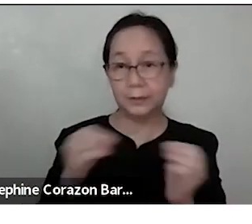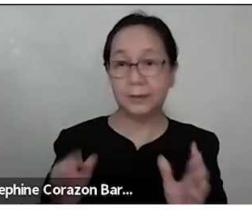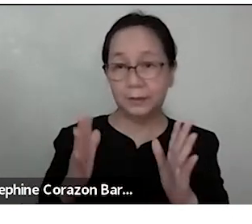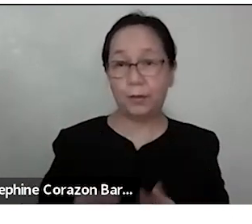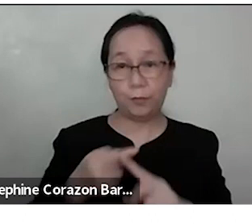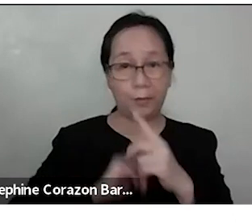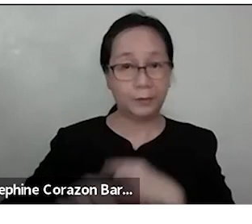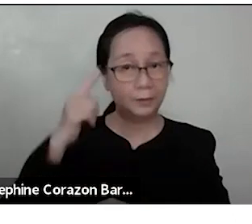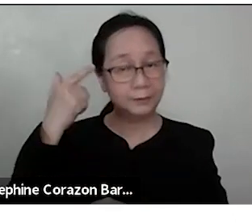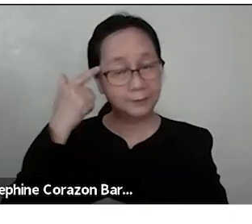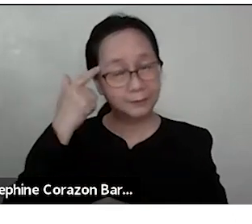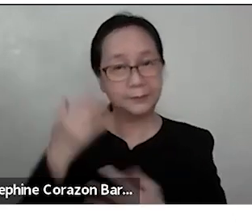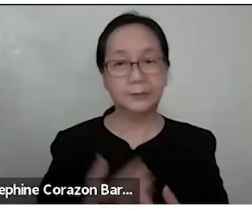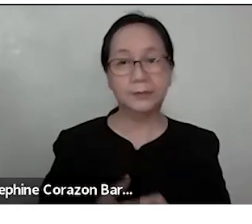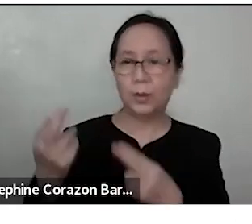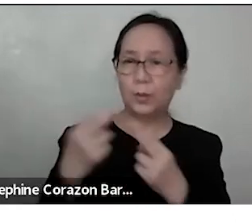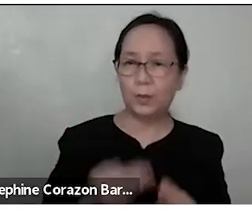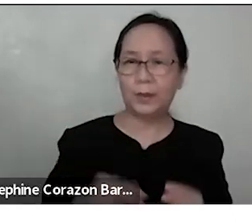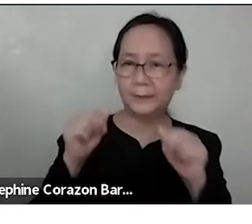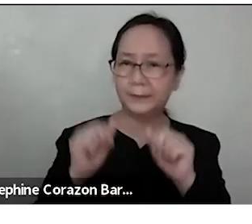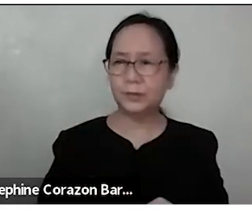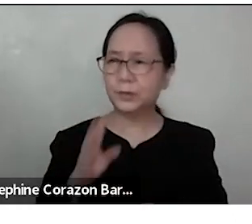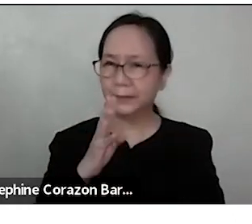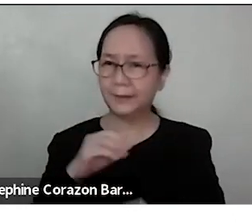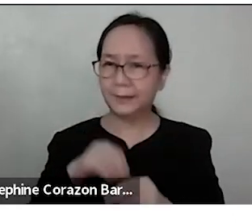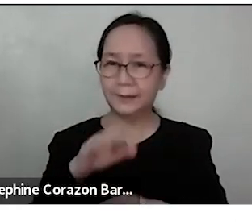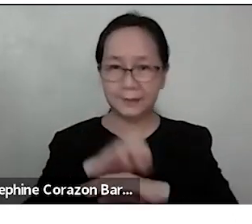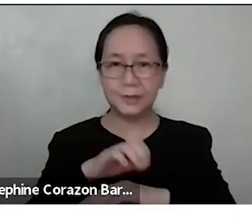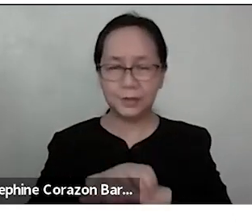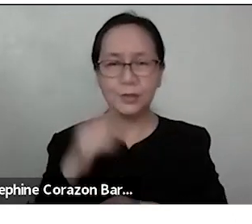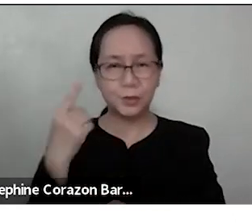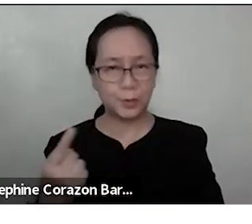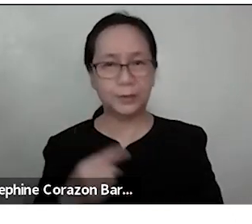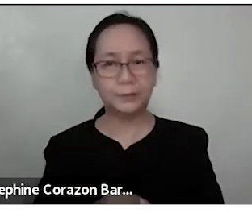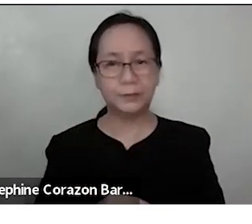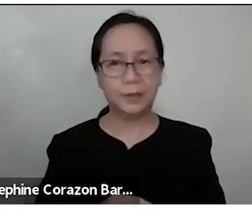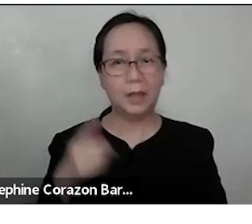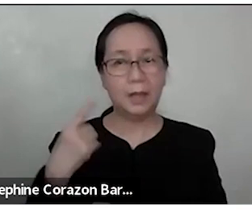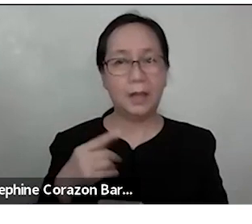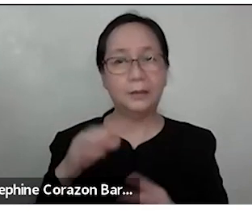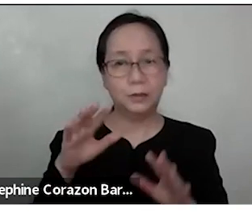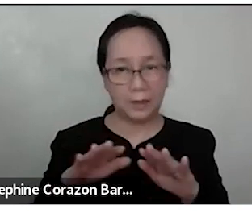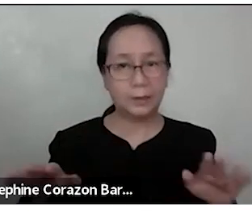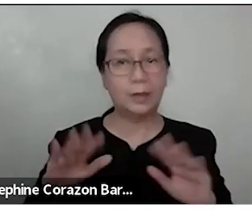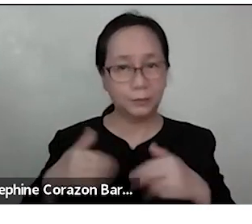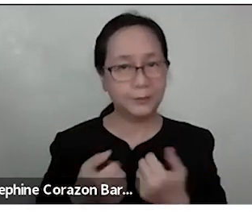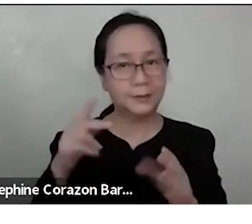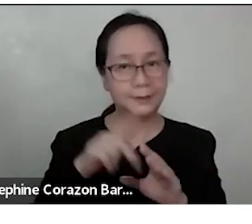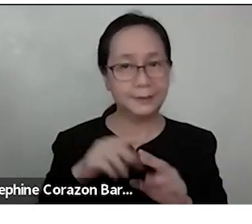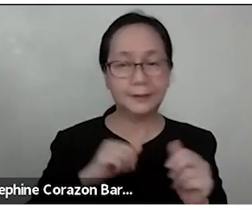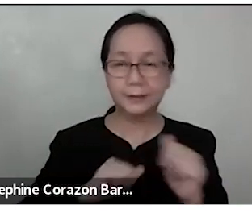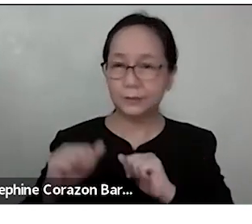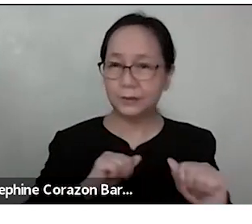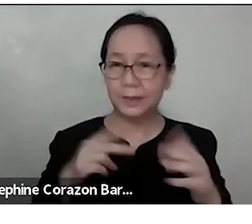the government, they require the ability to speak in English as one of the criteria for children to participate in activities that